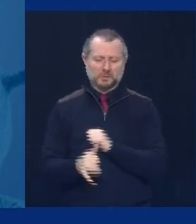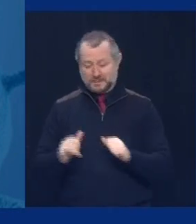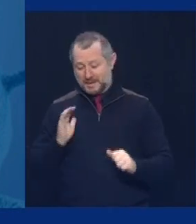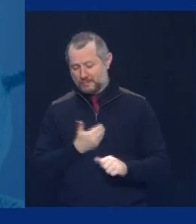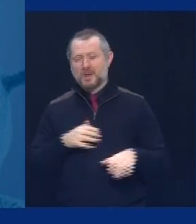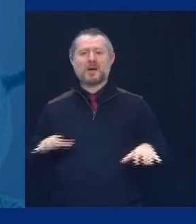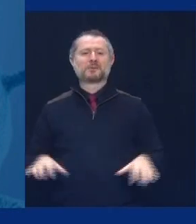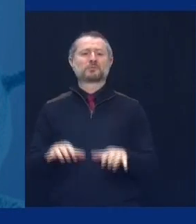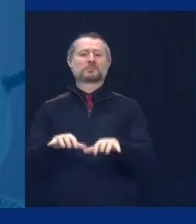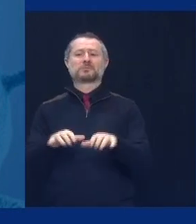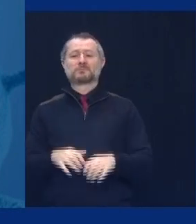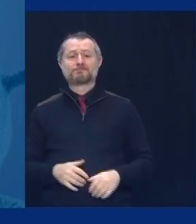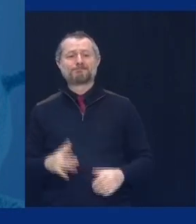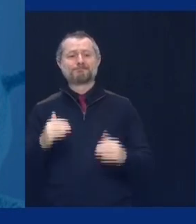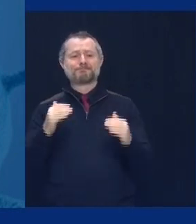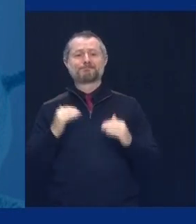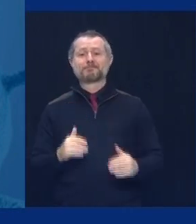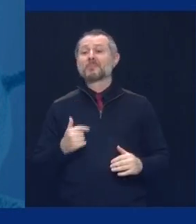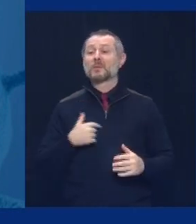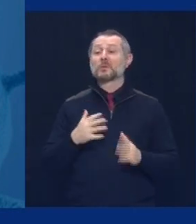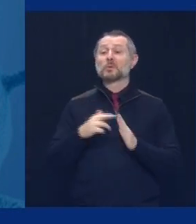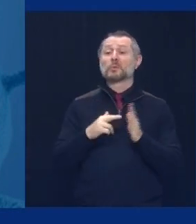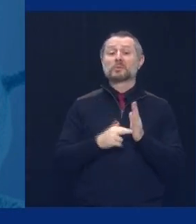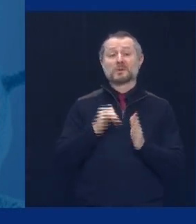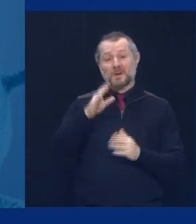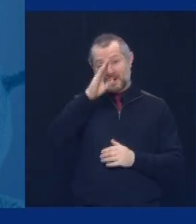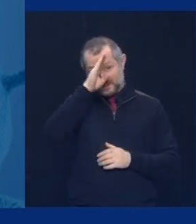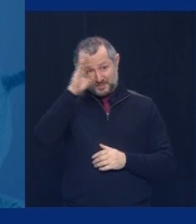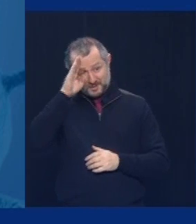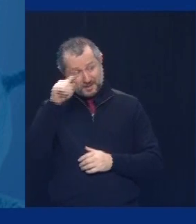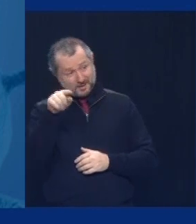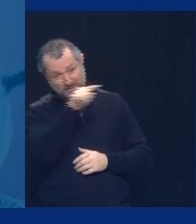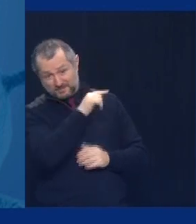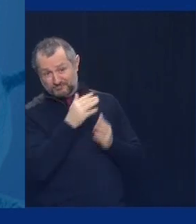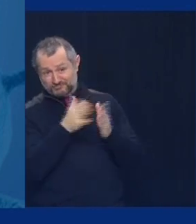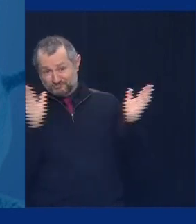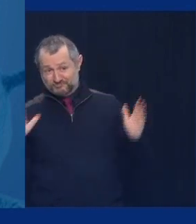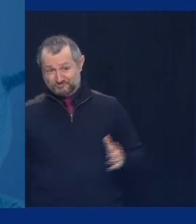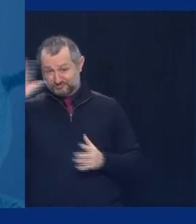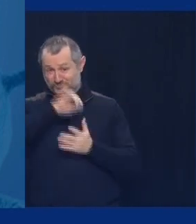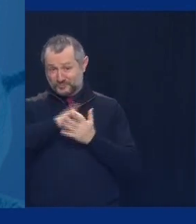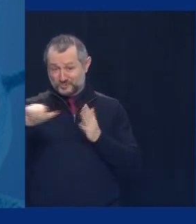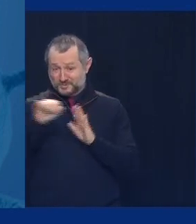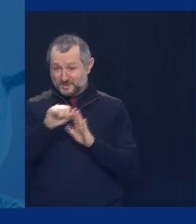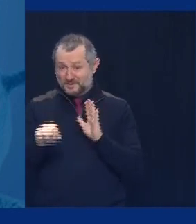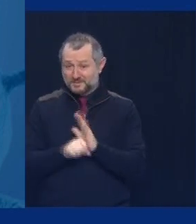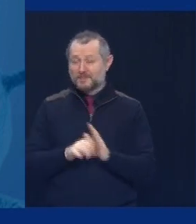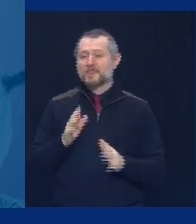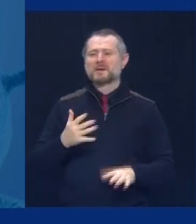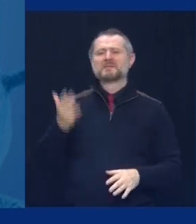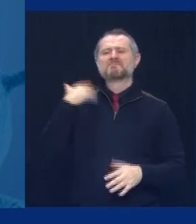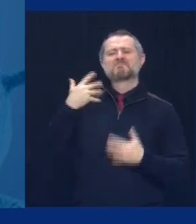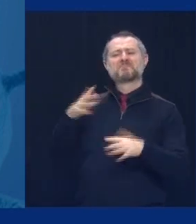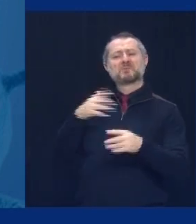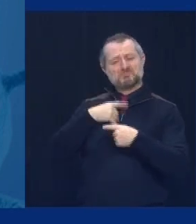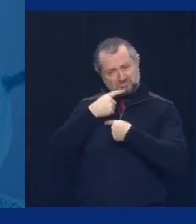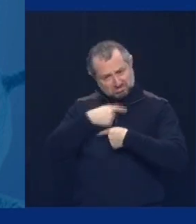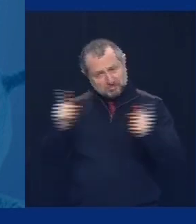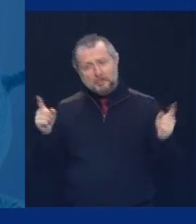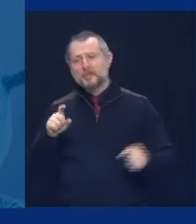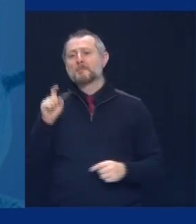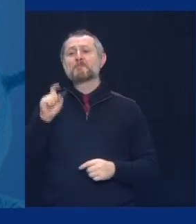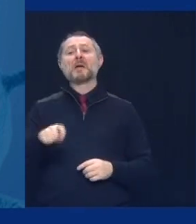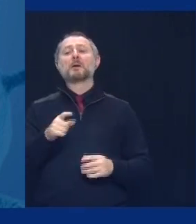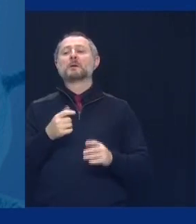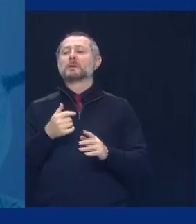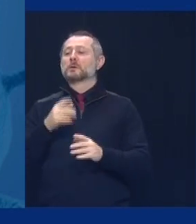changing rules for the hospitals in the state. We've already announced that all hospitals have to do a